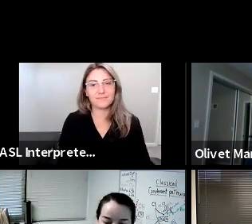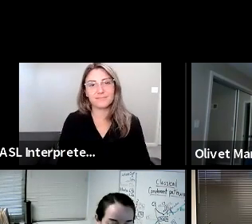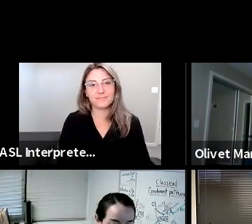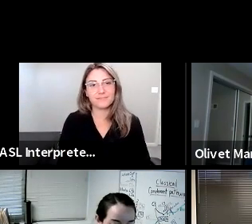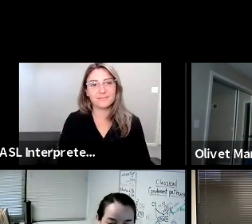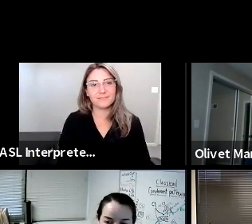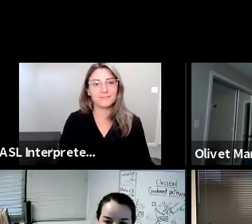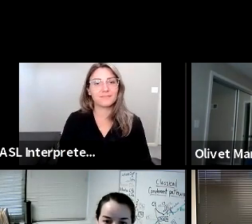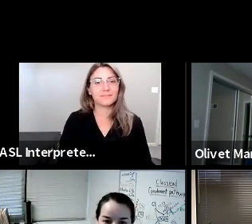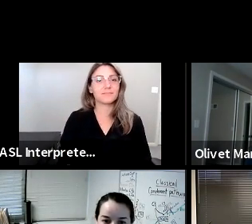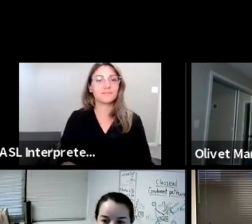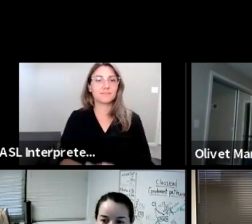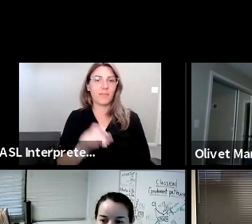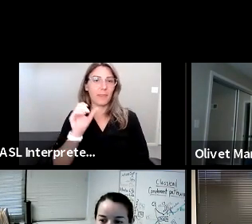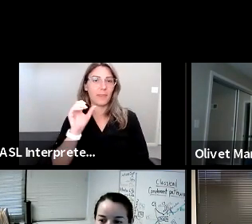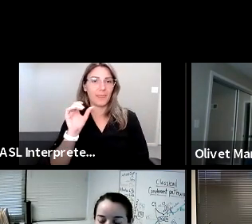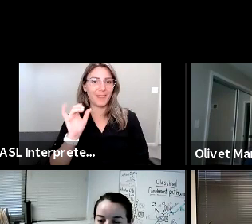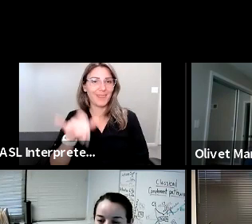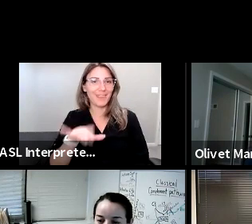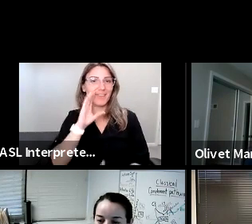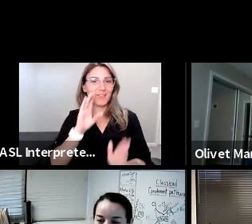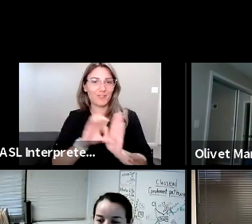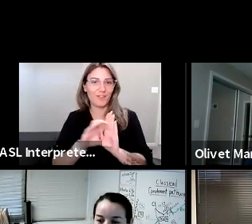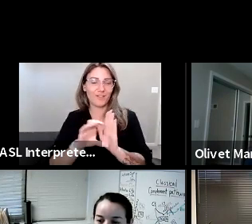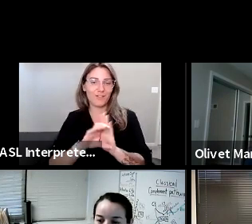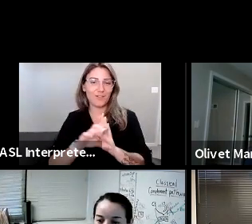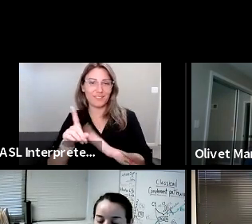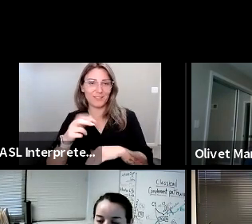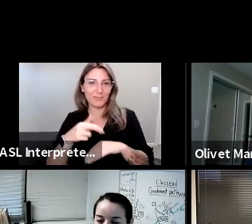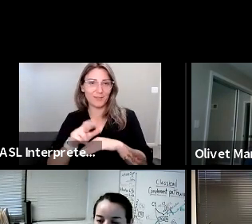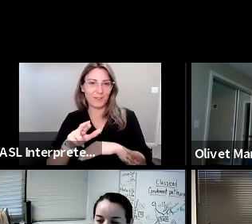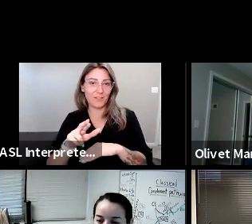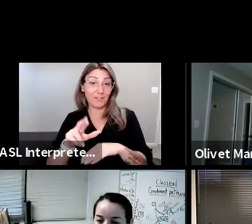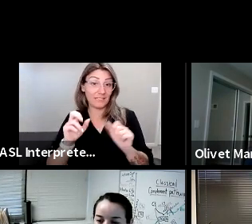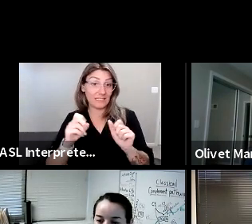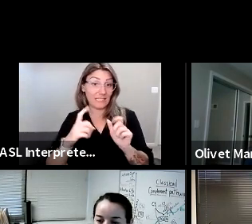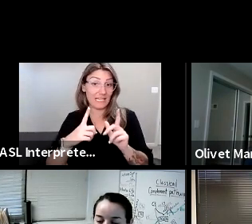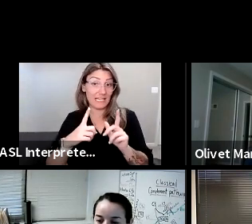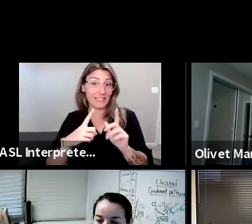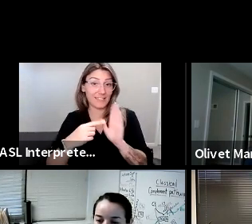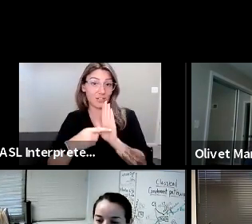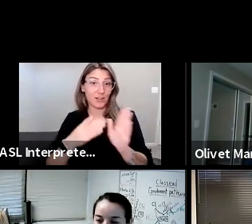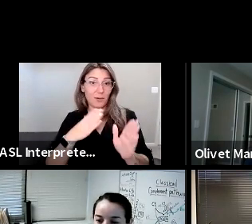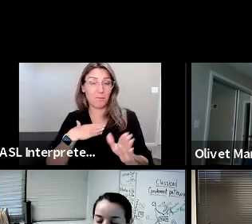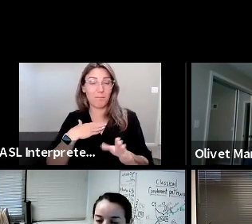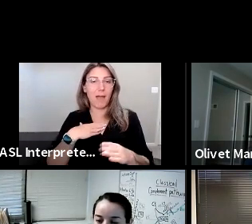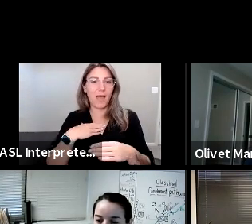Allow me, I have that graphic that Carlos just referenced to share my screen briefly.